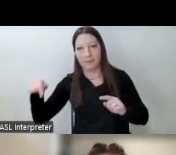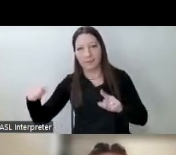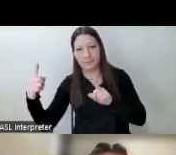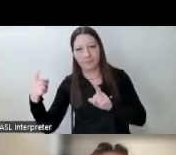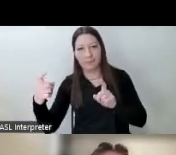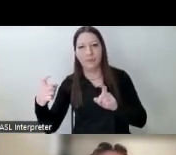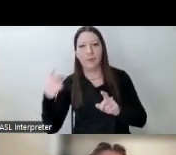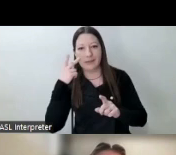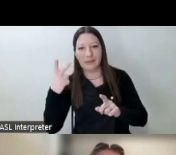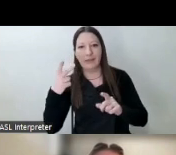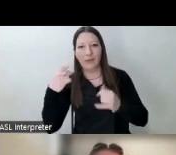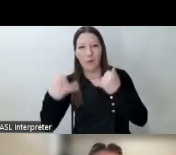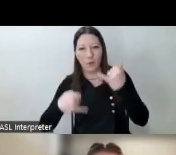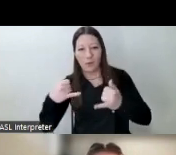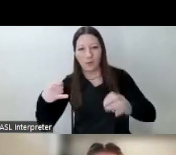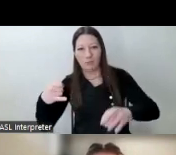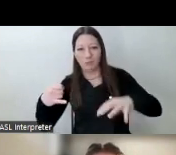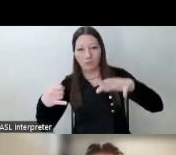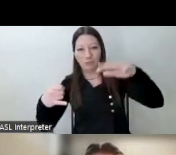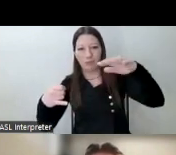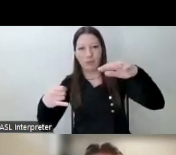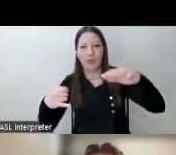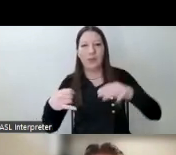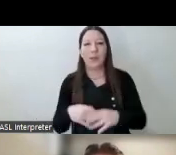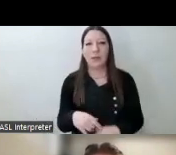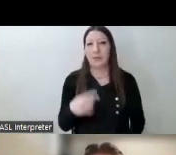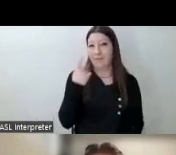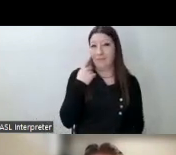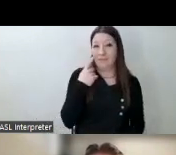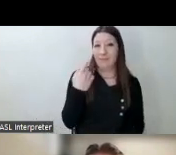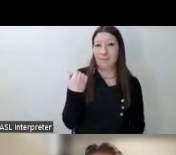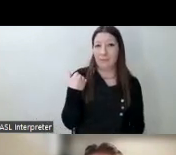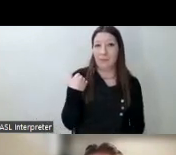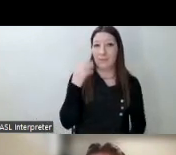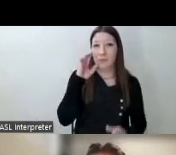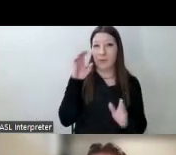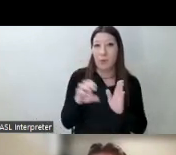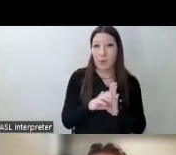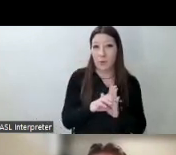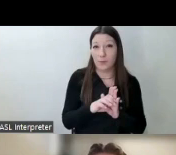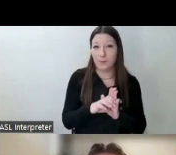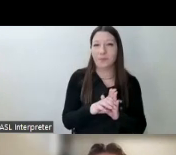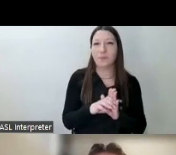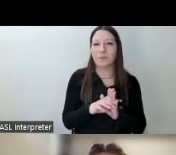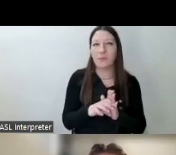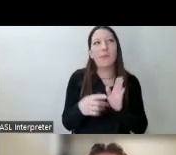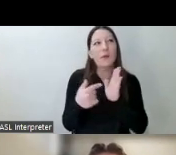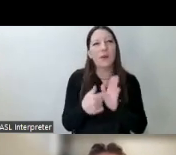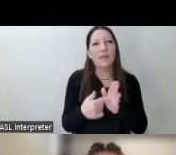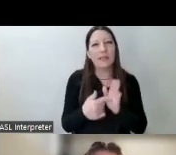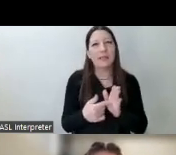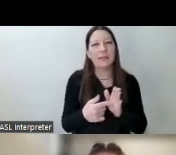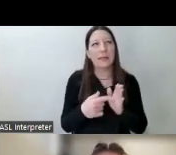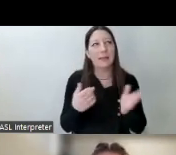line. And so the photo on the previous slide, as well as these, represent a bit of a pivotal moment in the way I had been viewing and